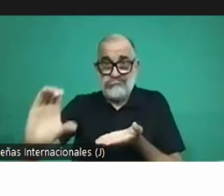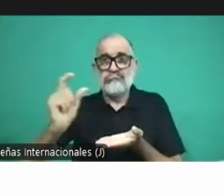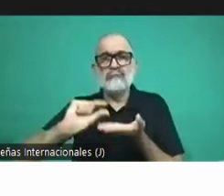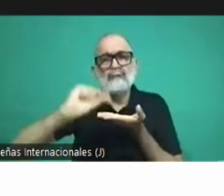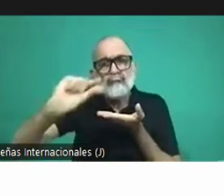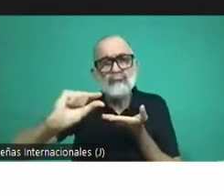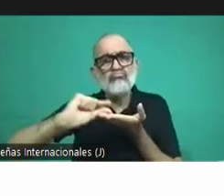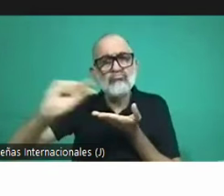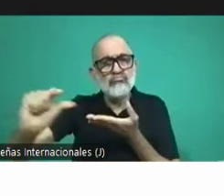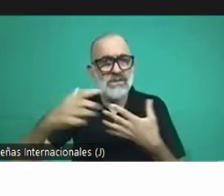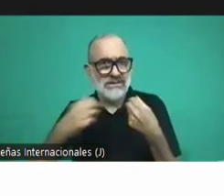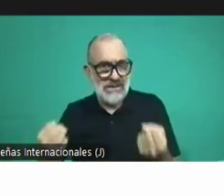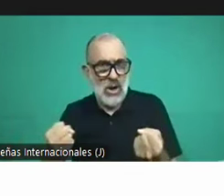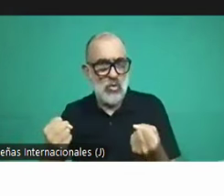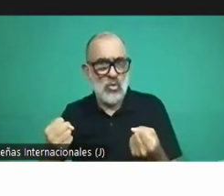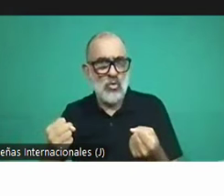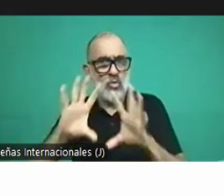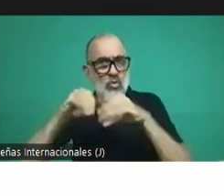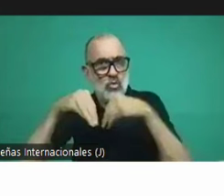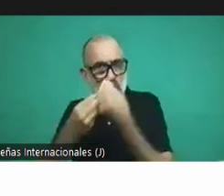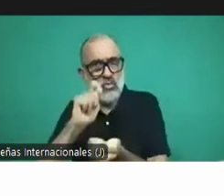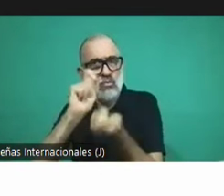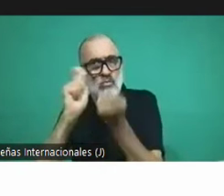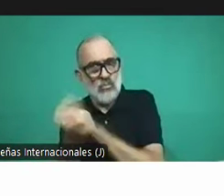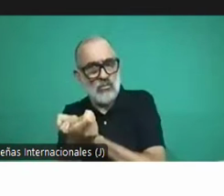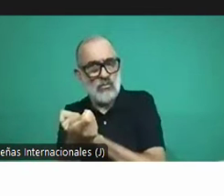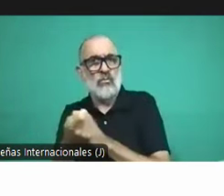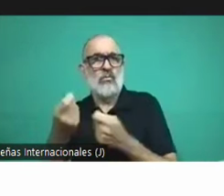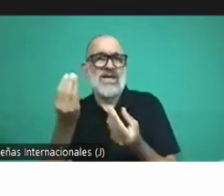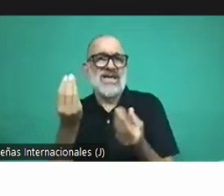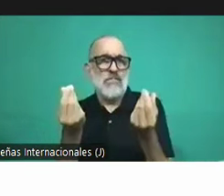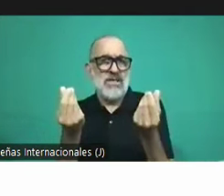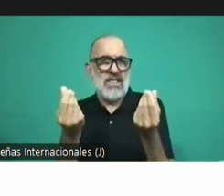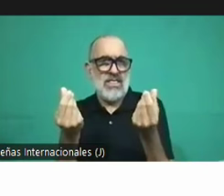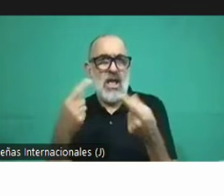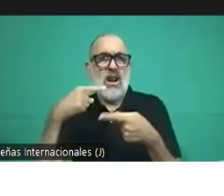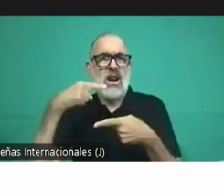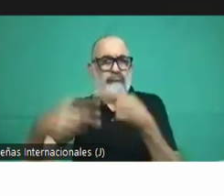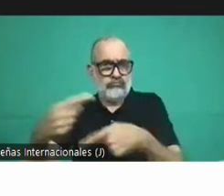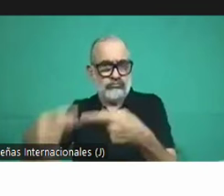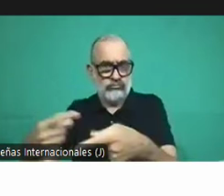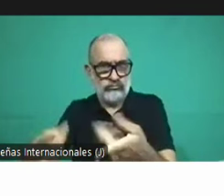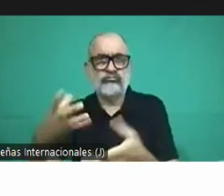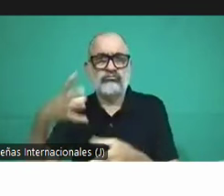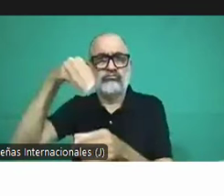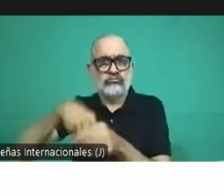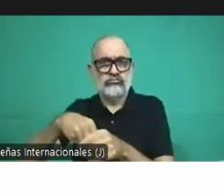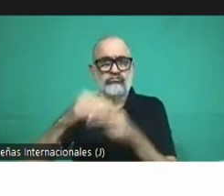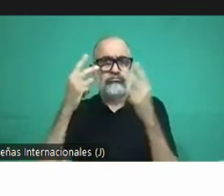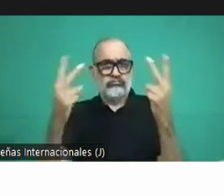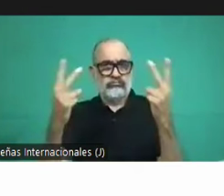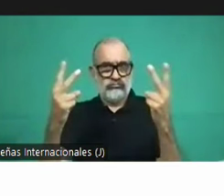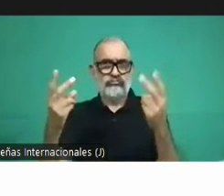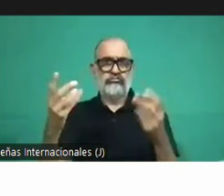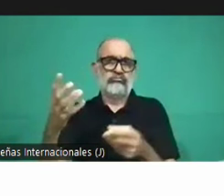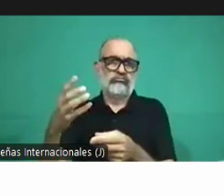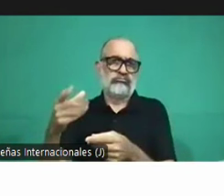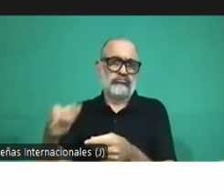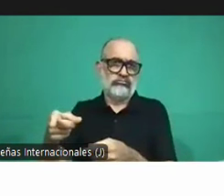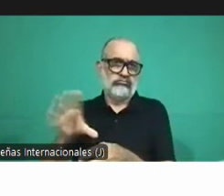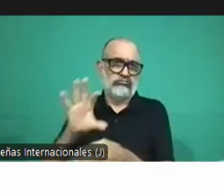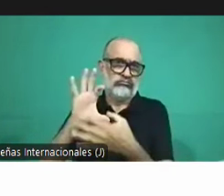por in la a capita sexo-edad in y un reference to componente de health and medidas age, and a asistenciales, es component decir, of por assistant pago de los objectives insumos. by the payment of per Los performance.